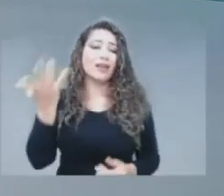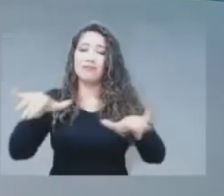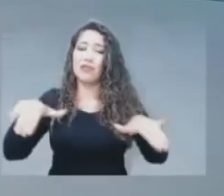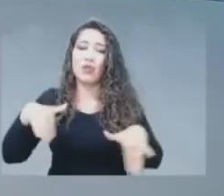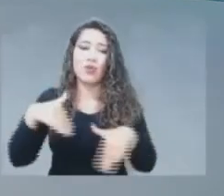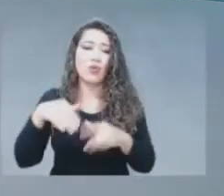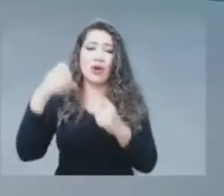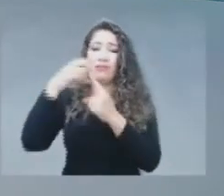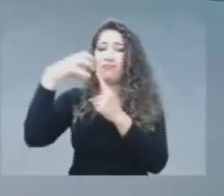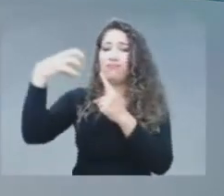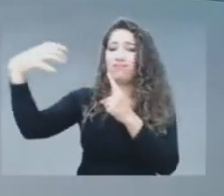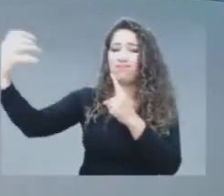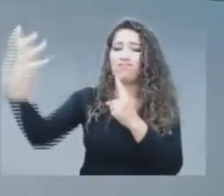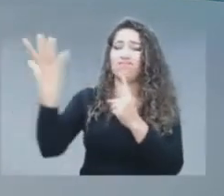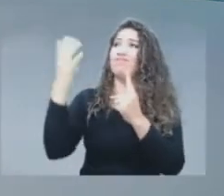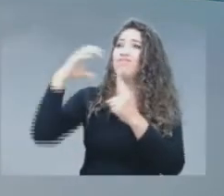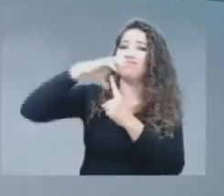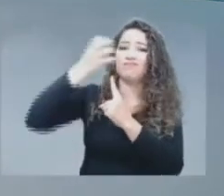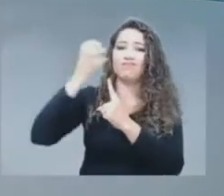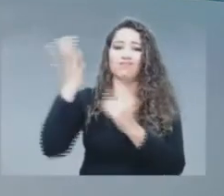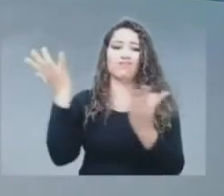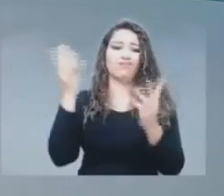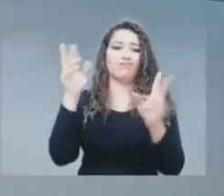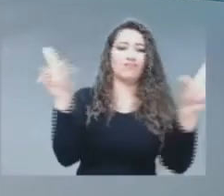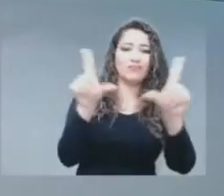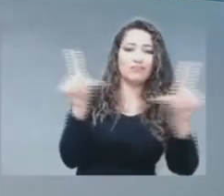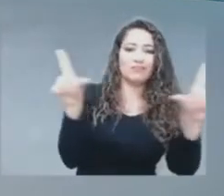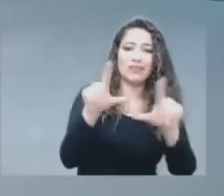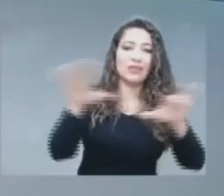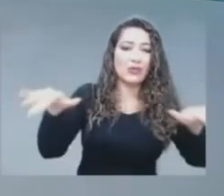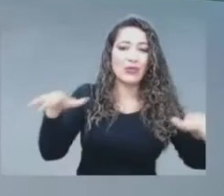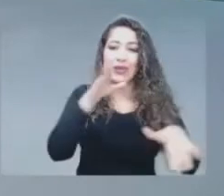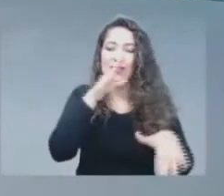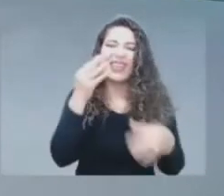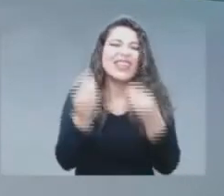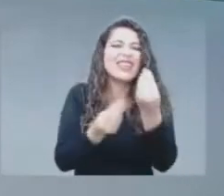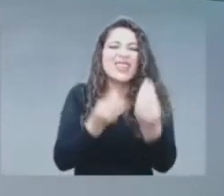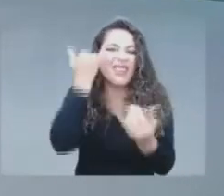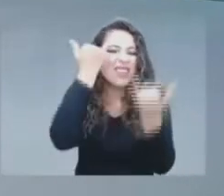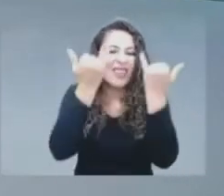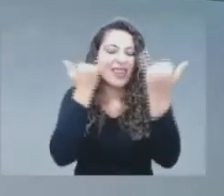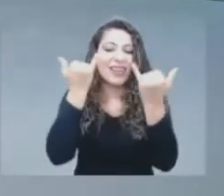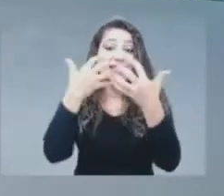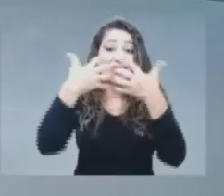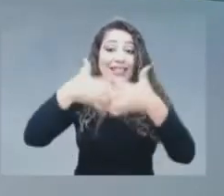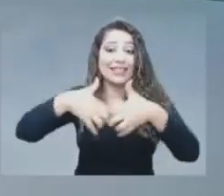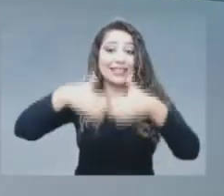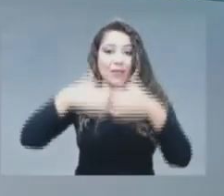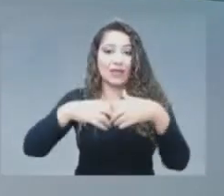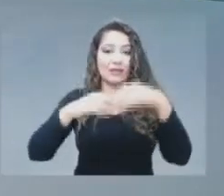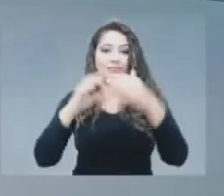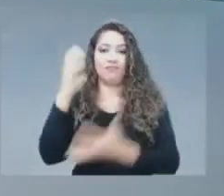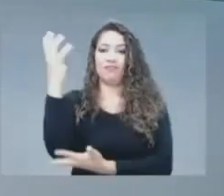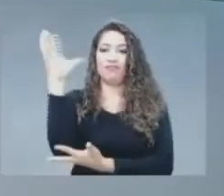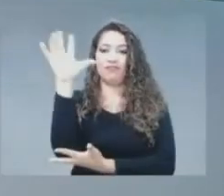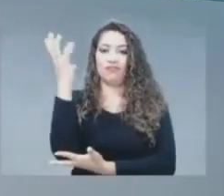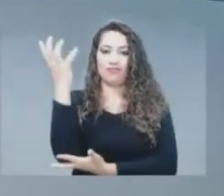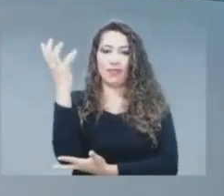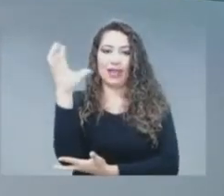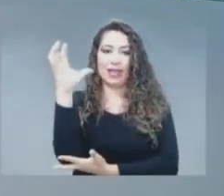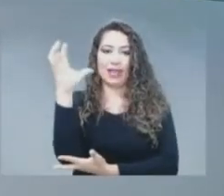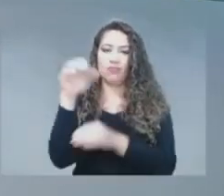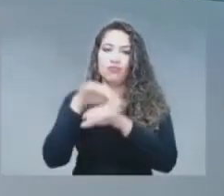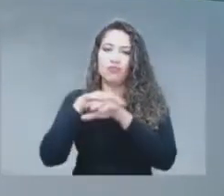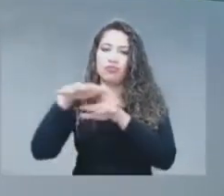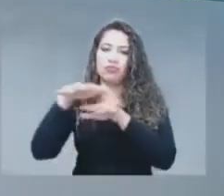no type of technological solution can arrive. So the idea is to install transmitters